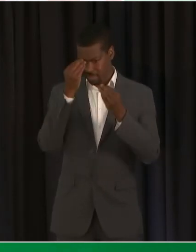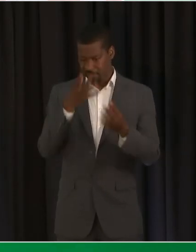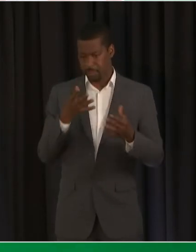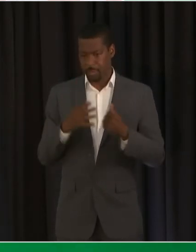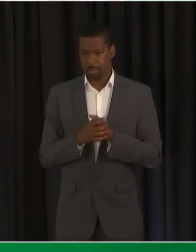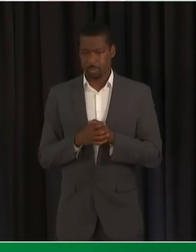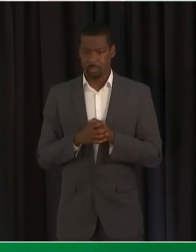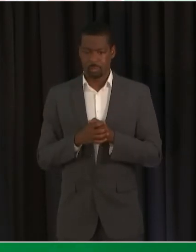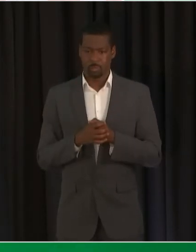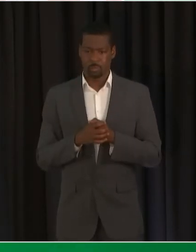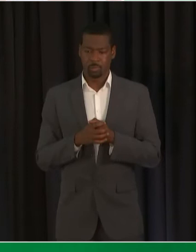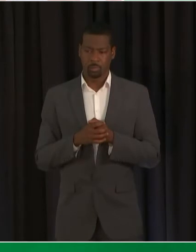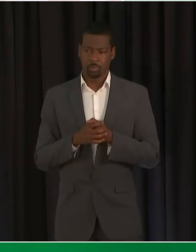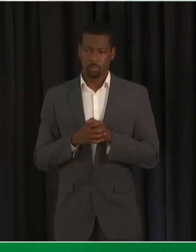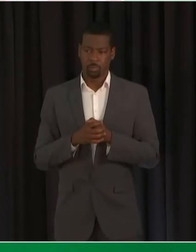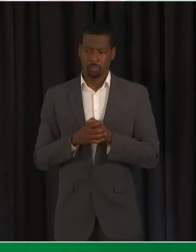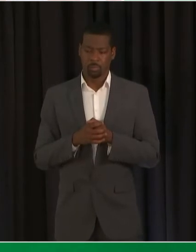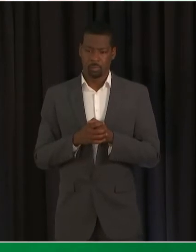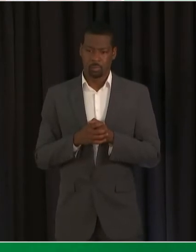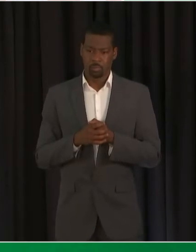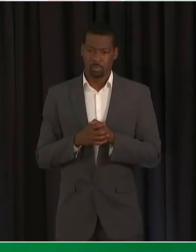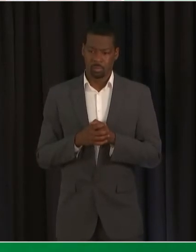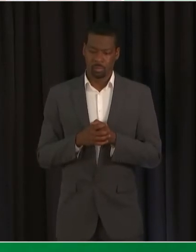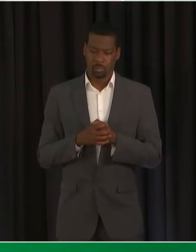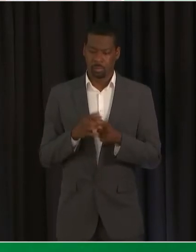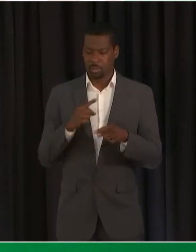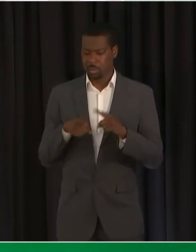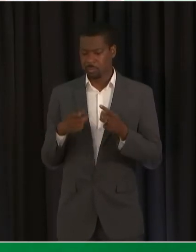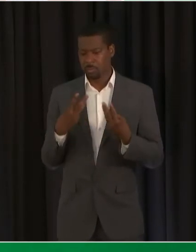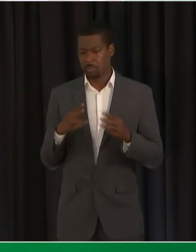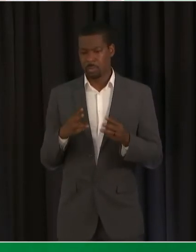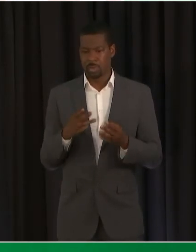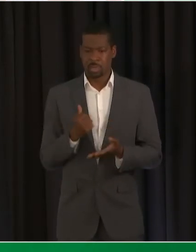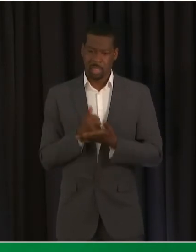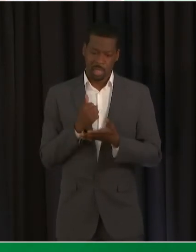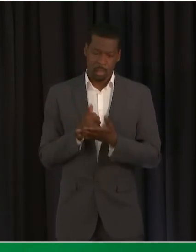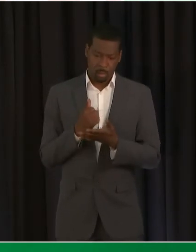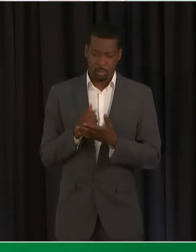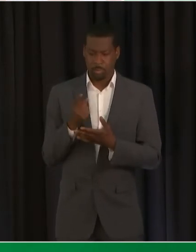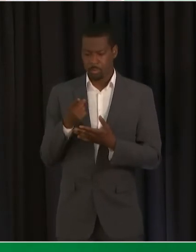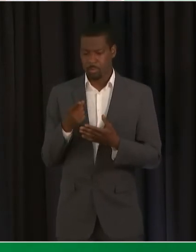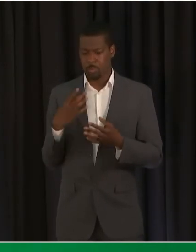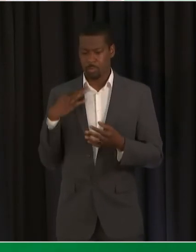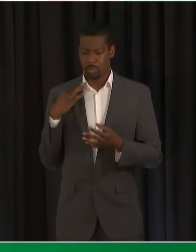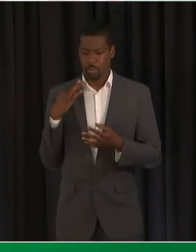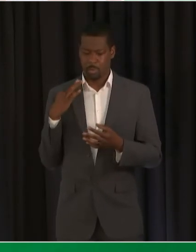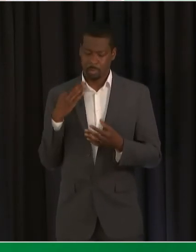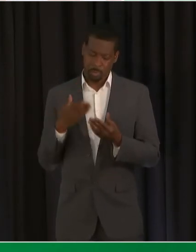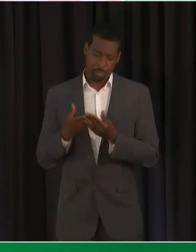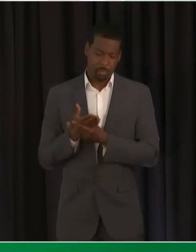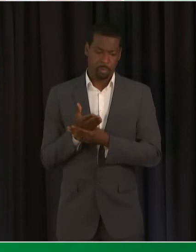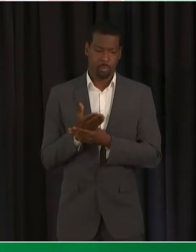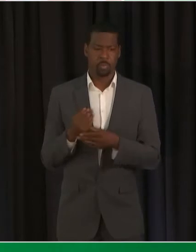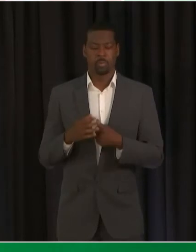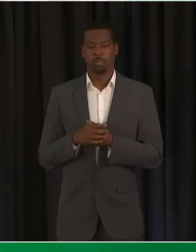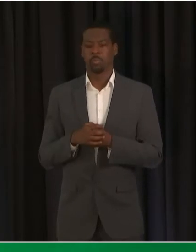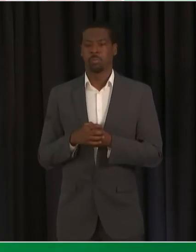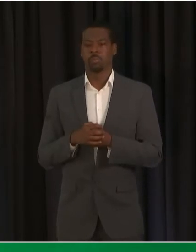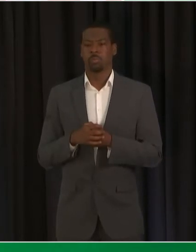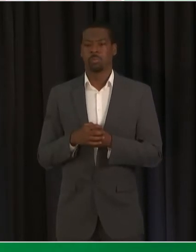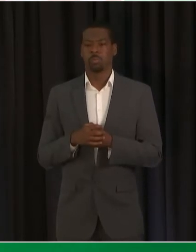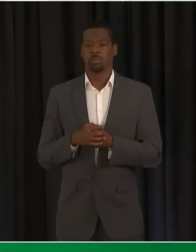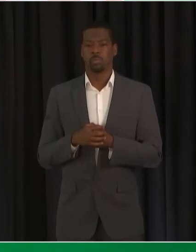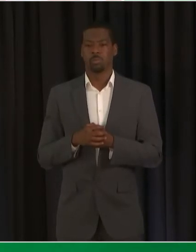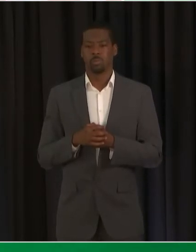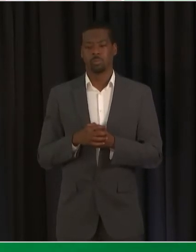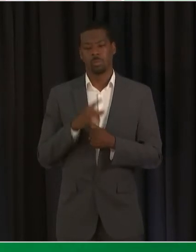sessions, he has a lot of little tips and tricks about how to get your application together. And so I